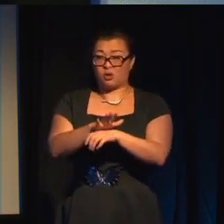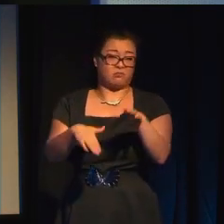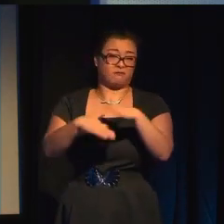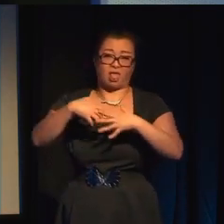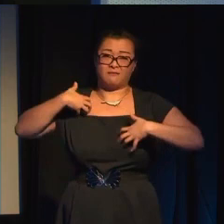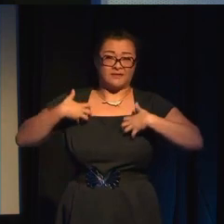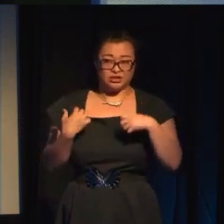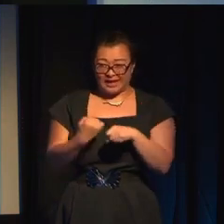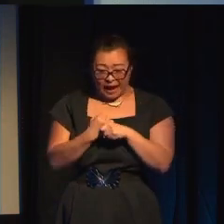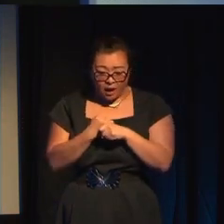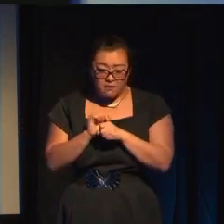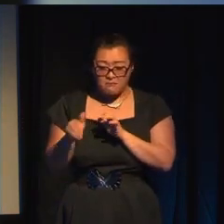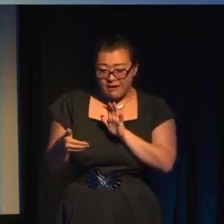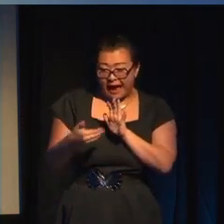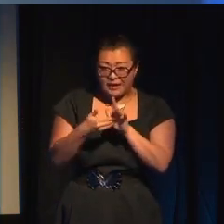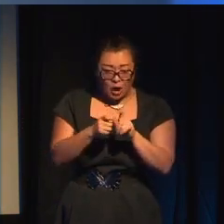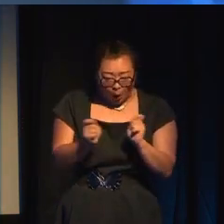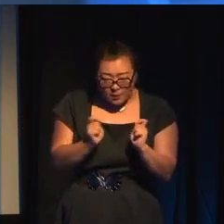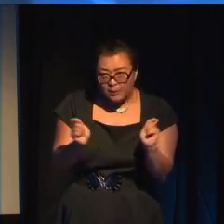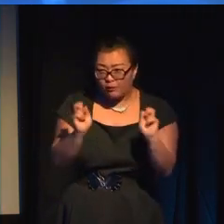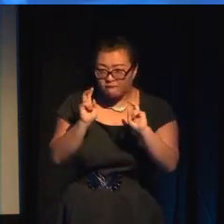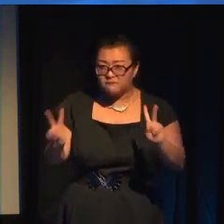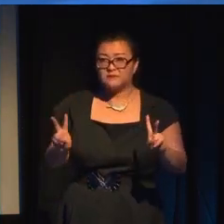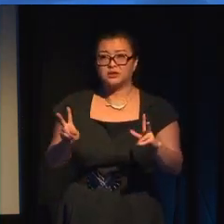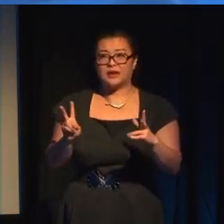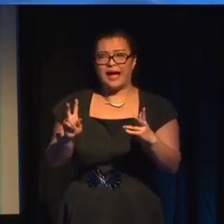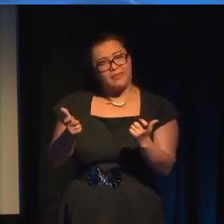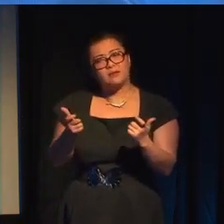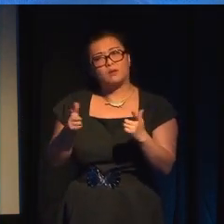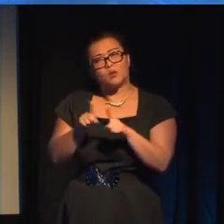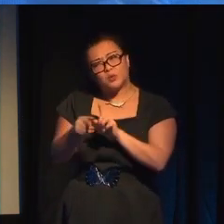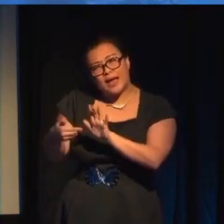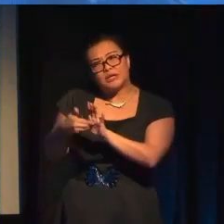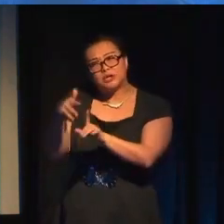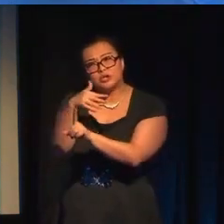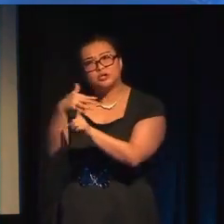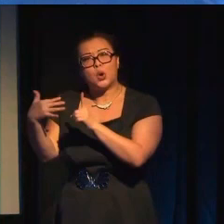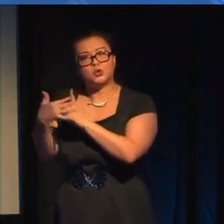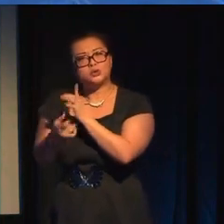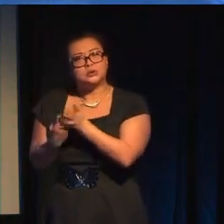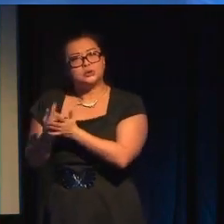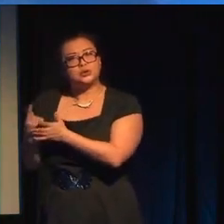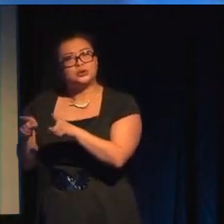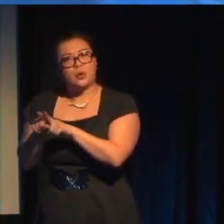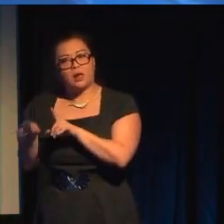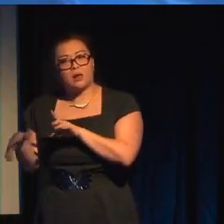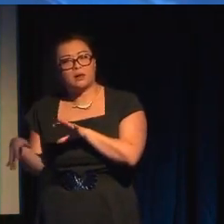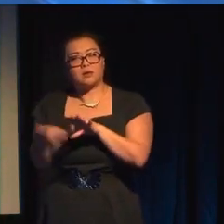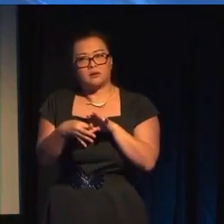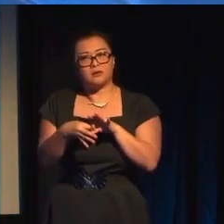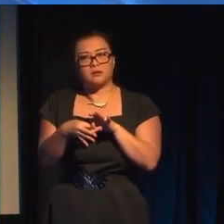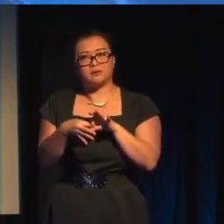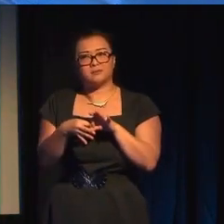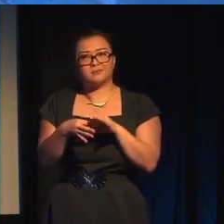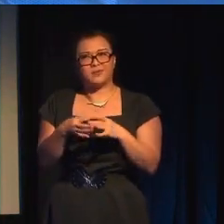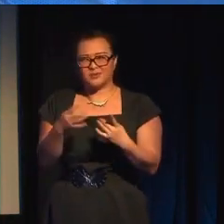book in, and then also exploring social themes as well, because clearly, I don't think many people will disagree that we are living in a